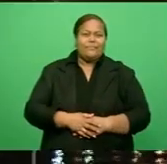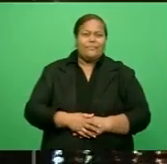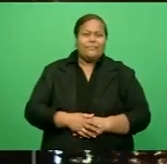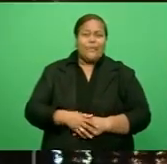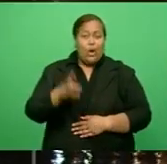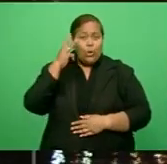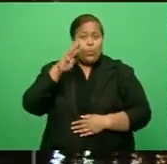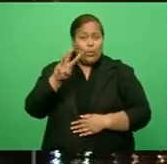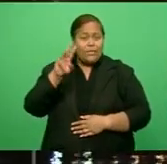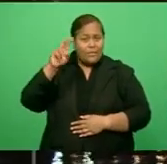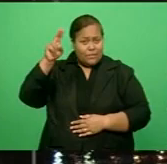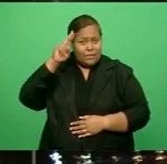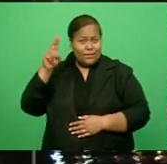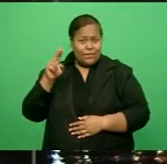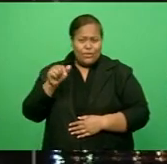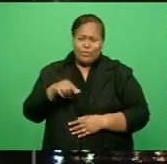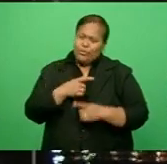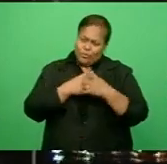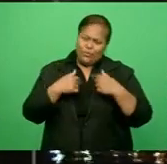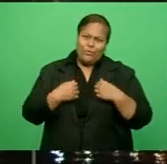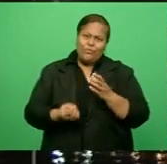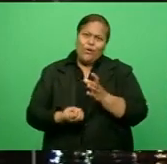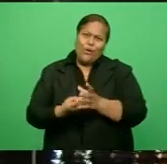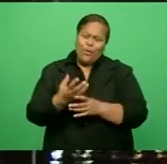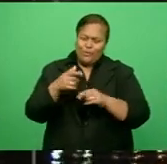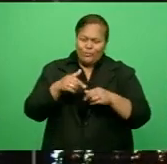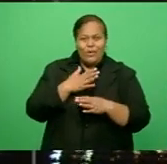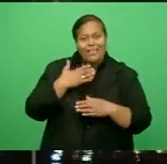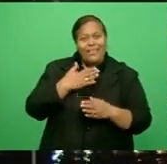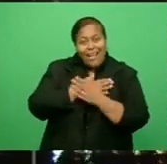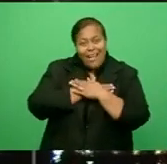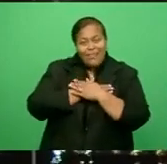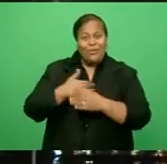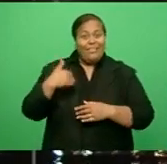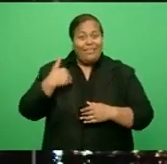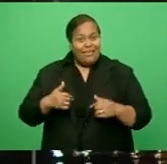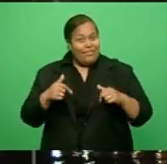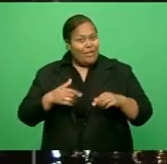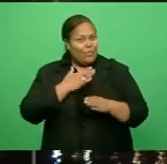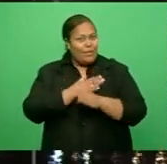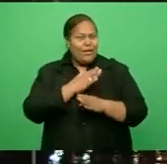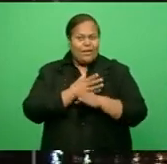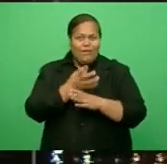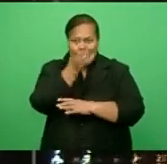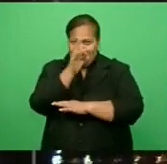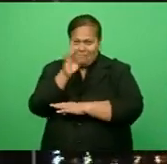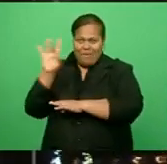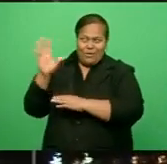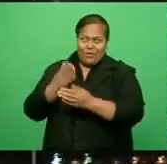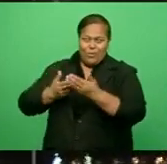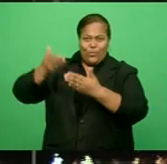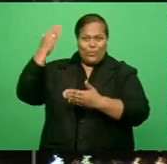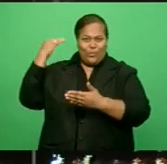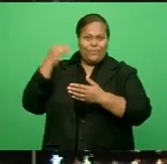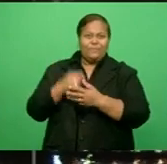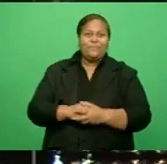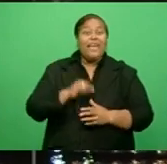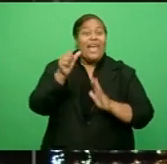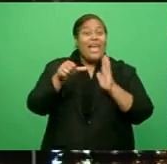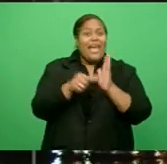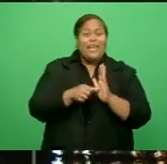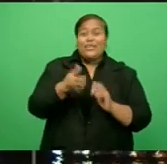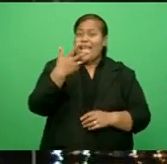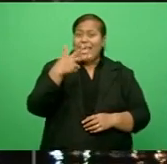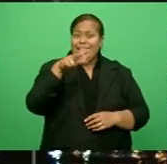Witnessing the nation you grew to love, live and work for gain its independence is something unforgettable. 80-year-old Loraini